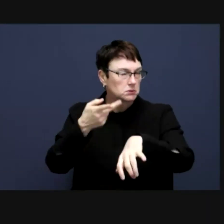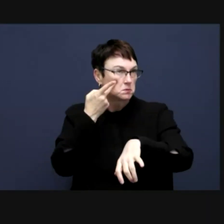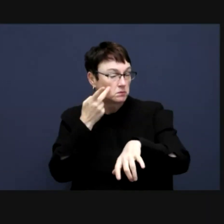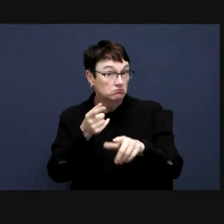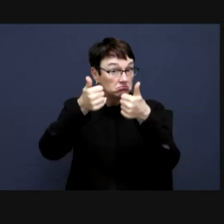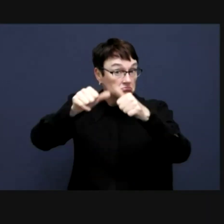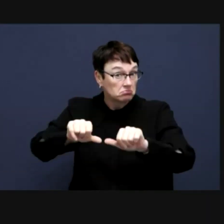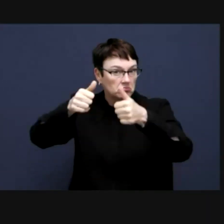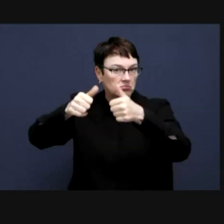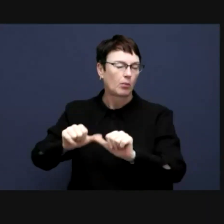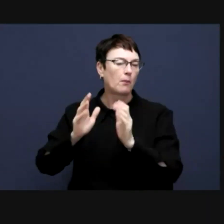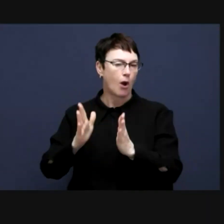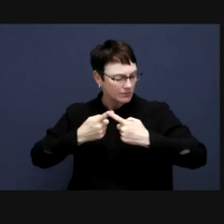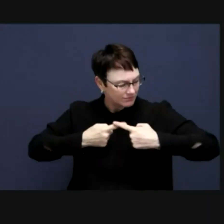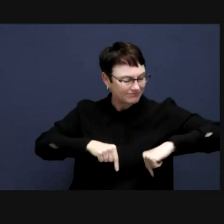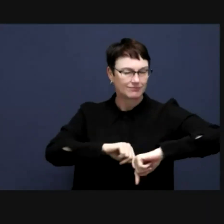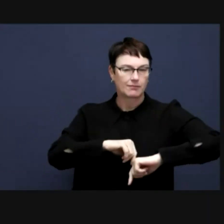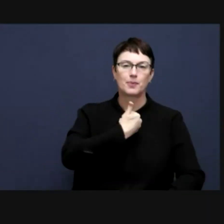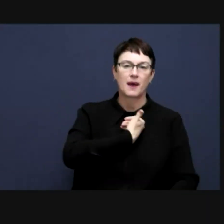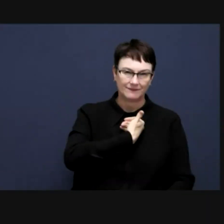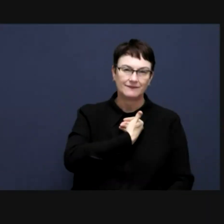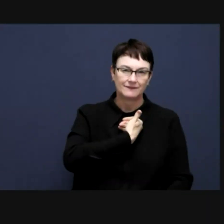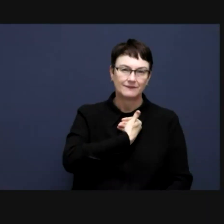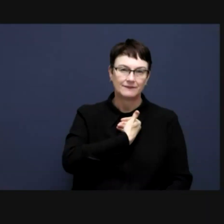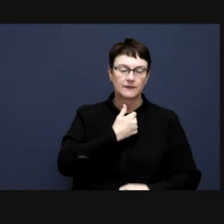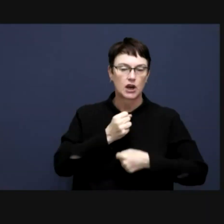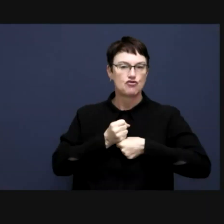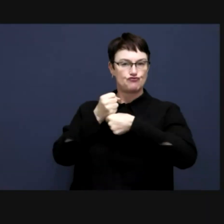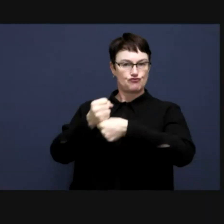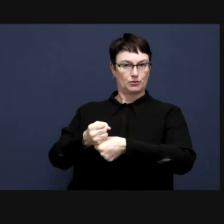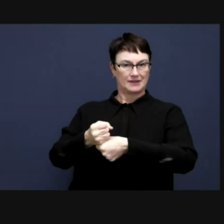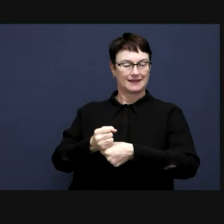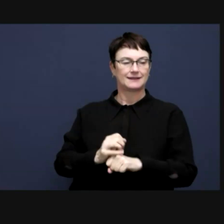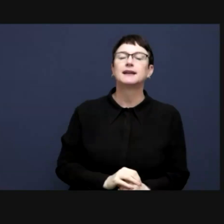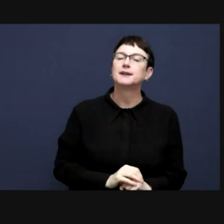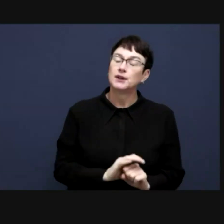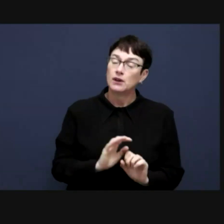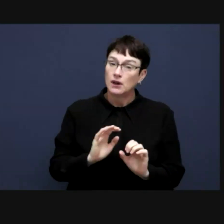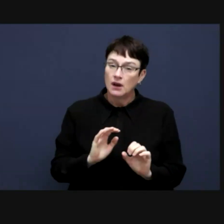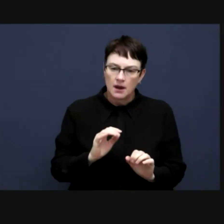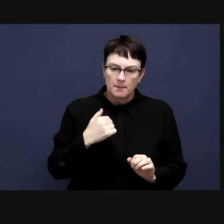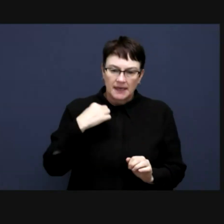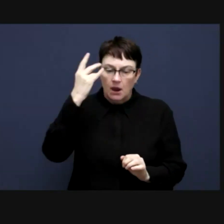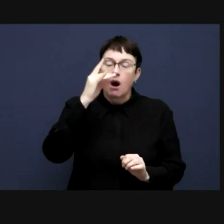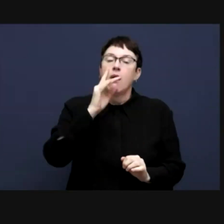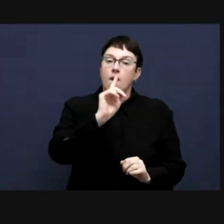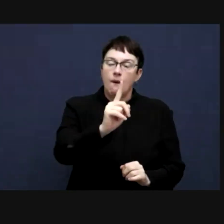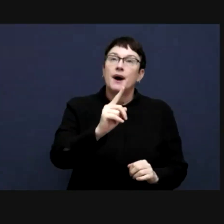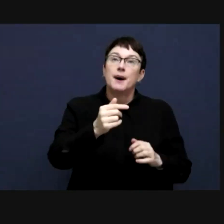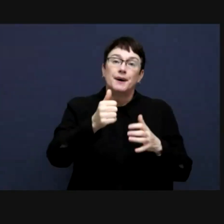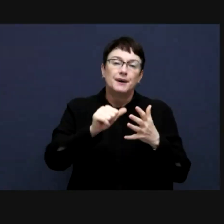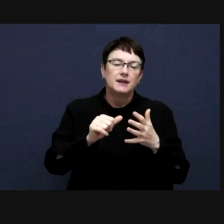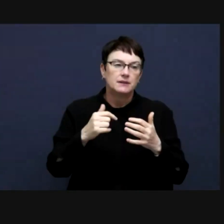this I said. Yeah, concerning how to